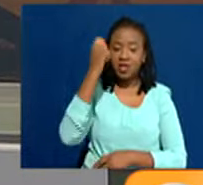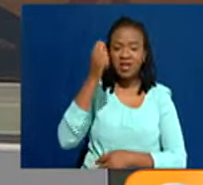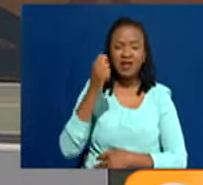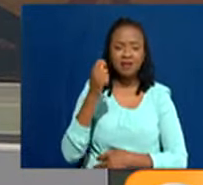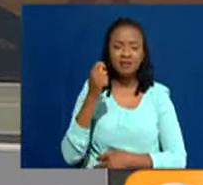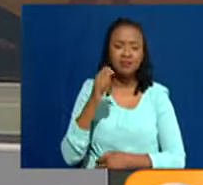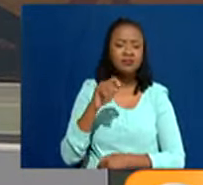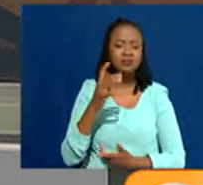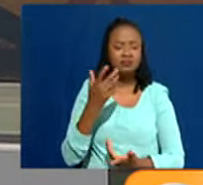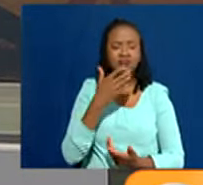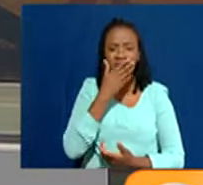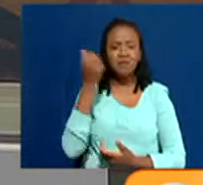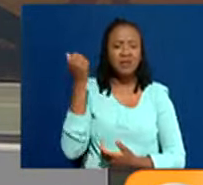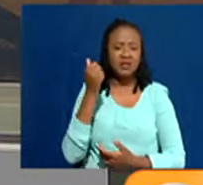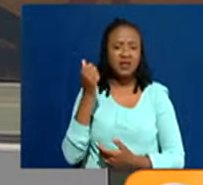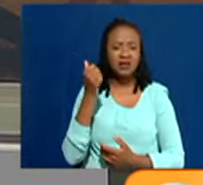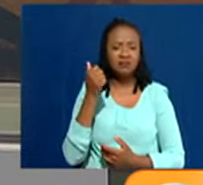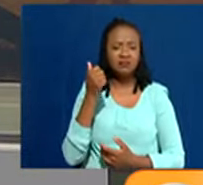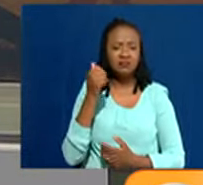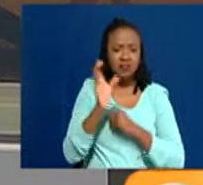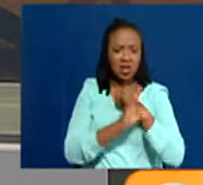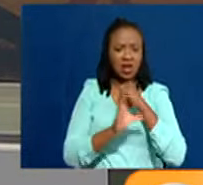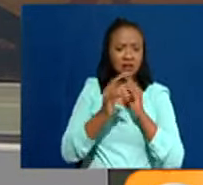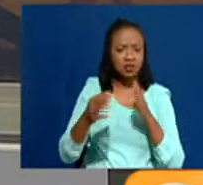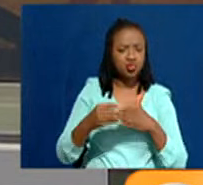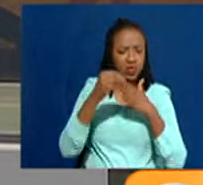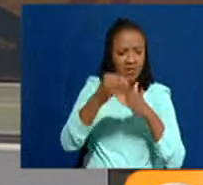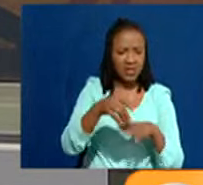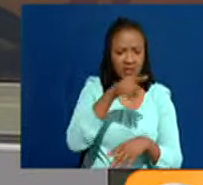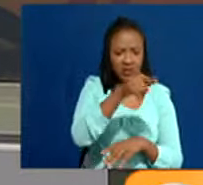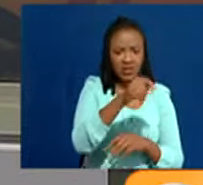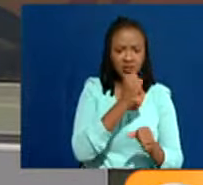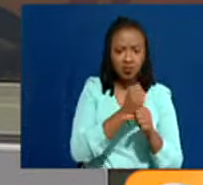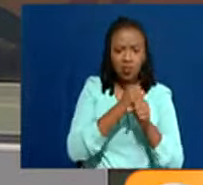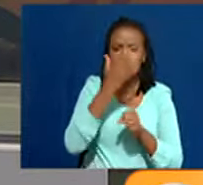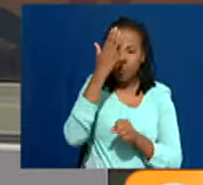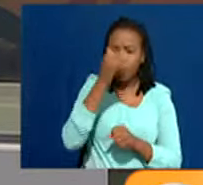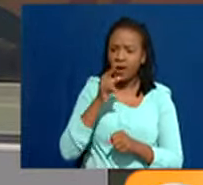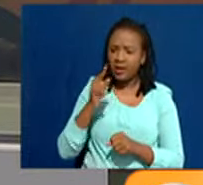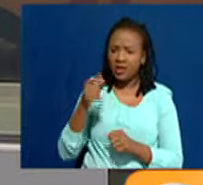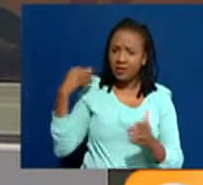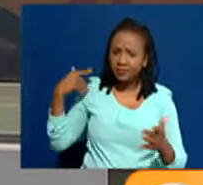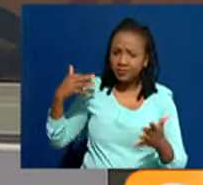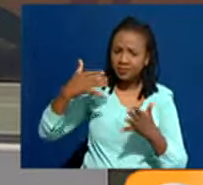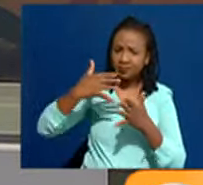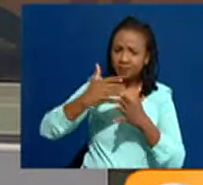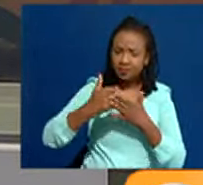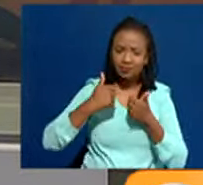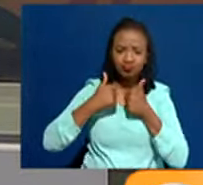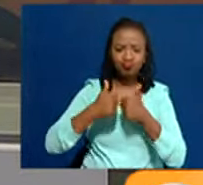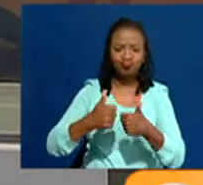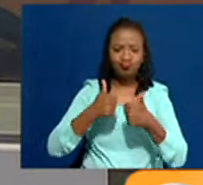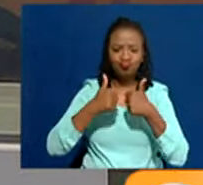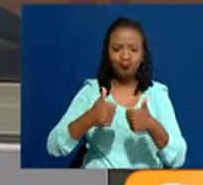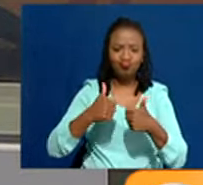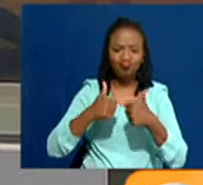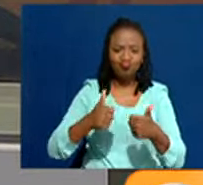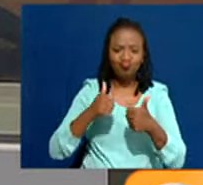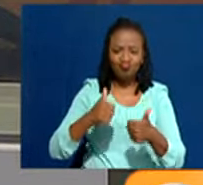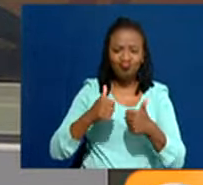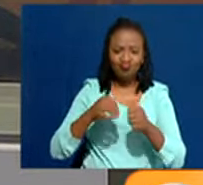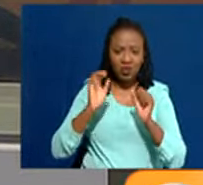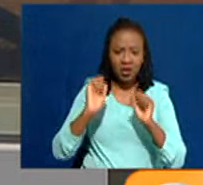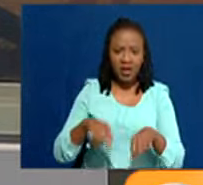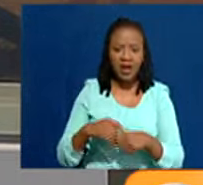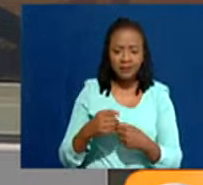placed to lead the multinational security support mission due to its exemplary track record in efforts to pursue regional